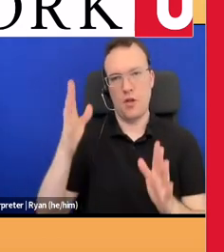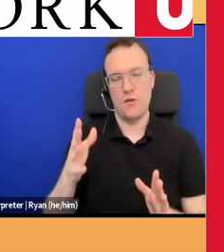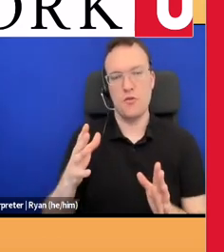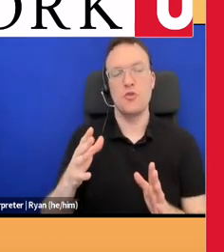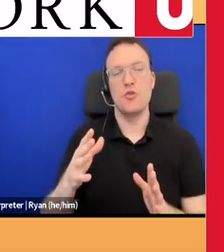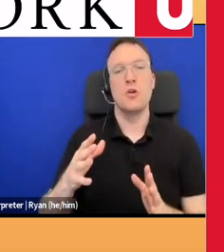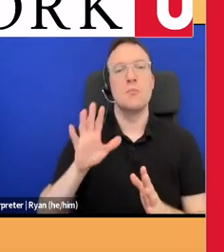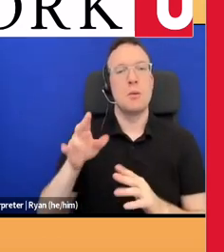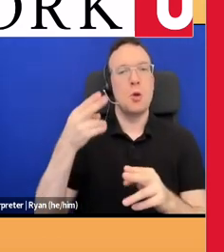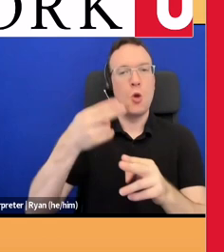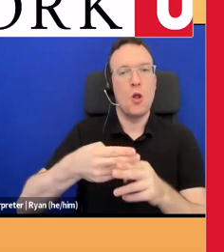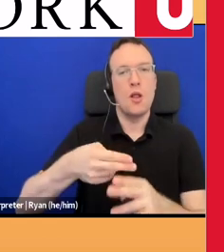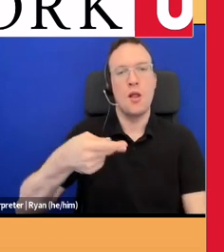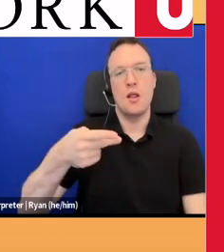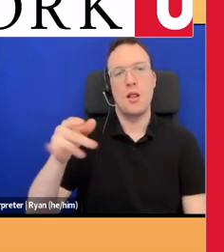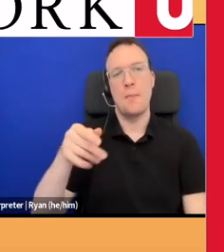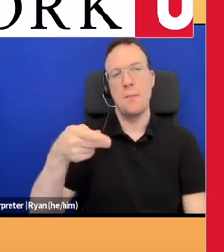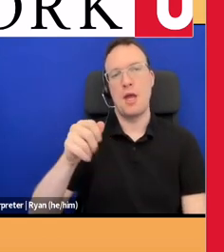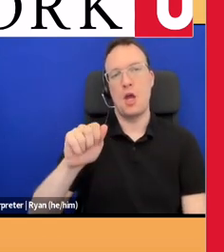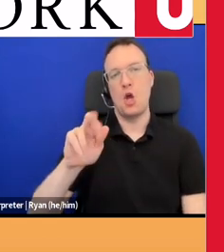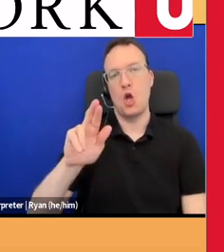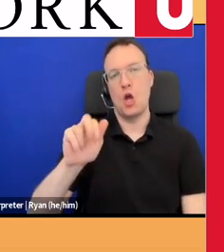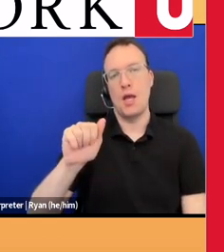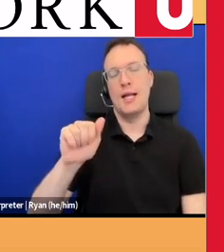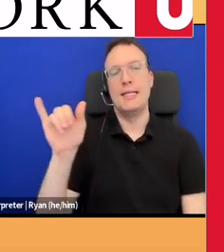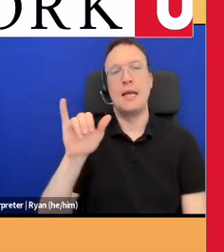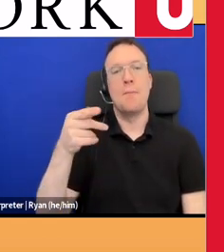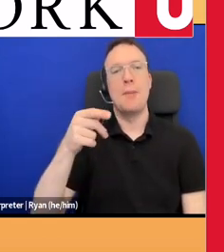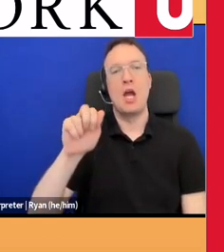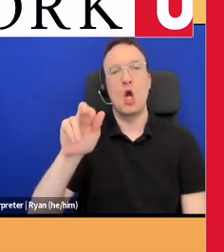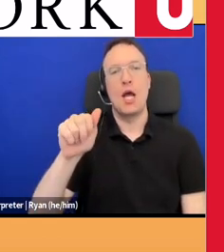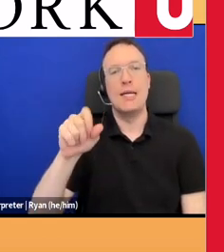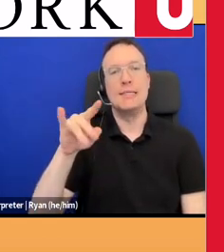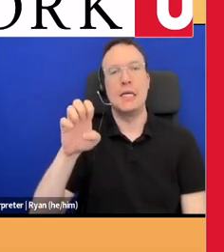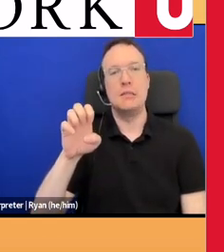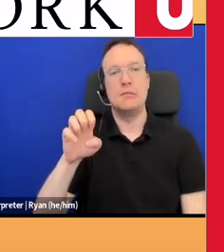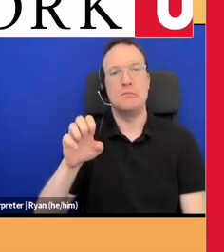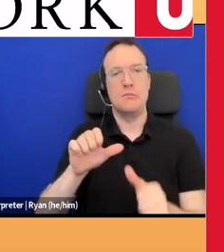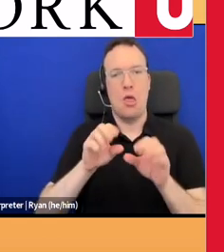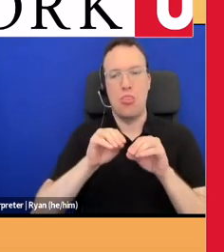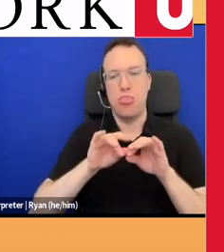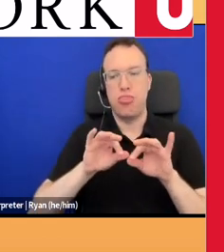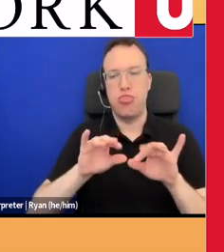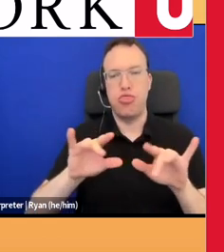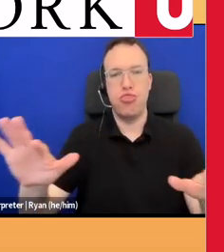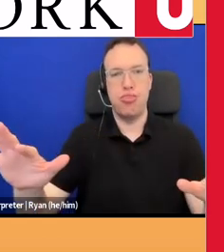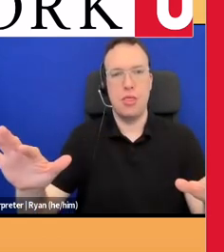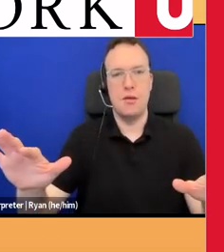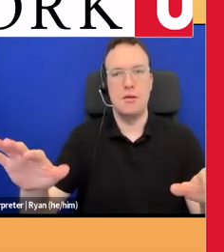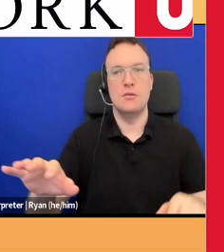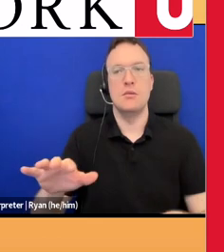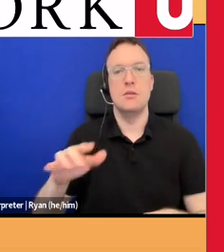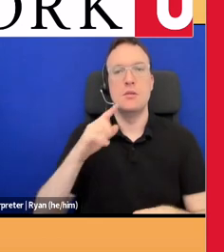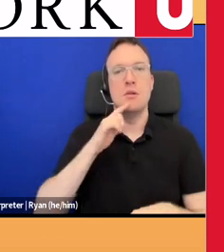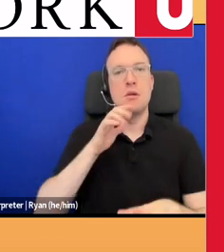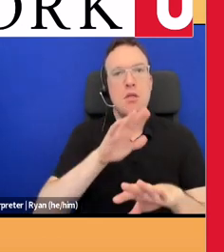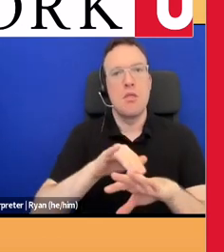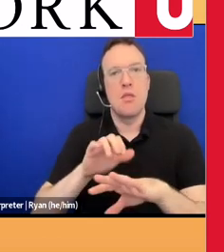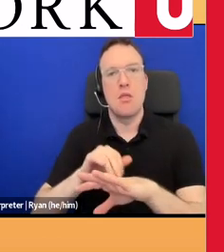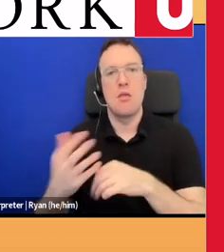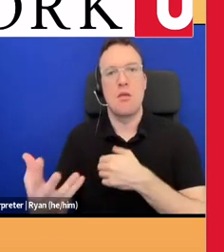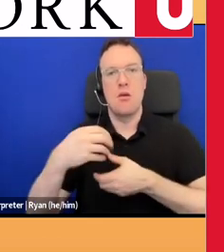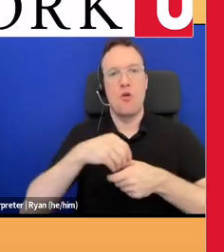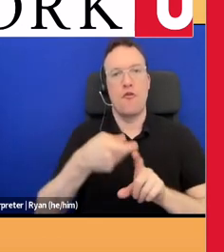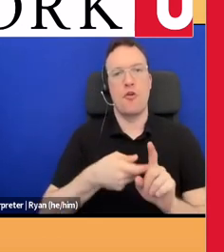parasitical. While all of these instances in some way feed off the various species of solidarity, as Schultz